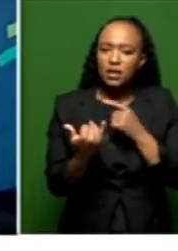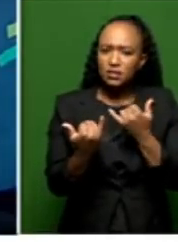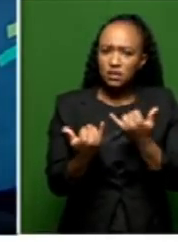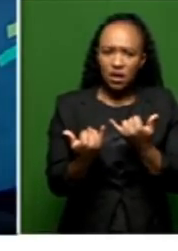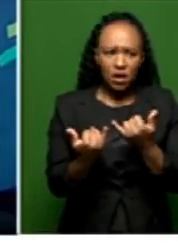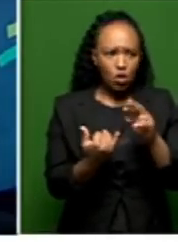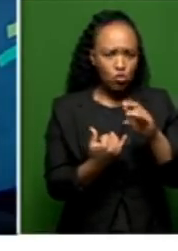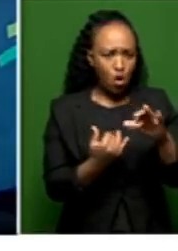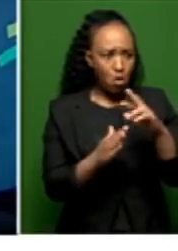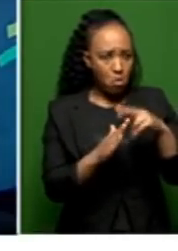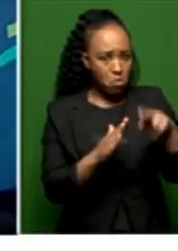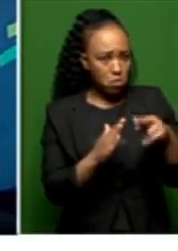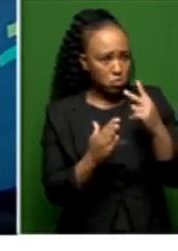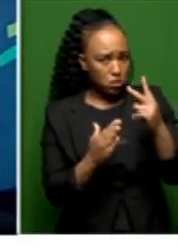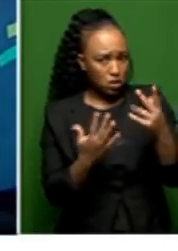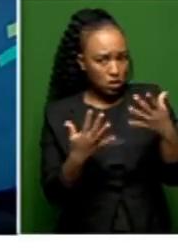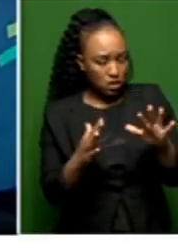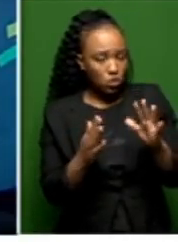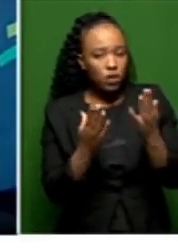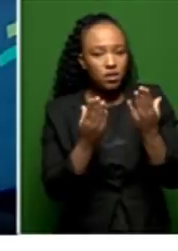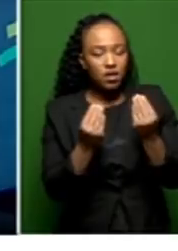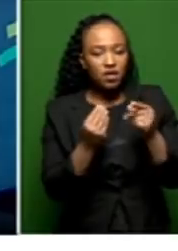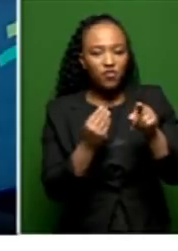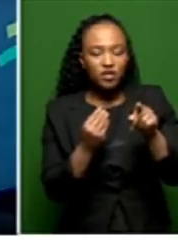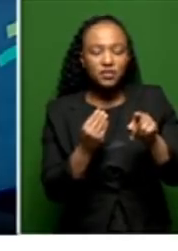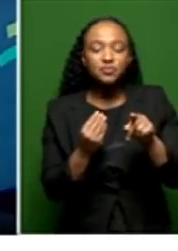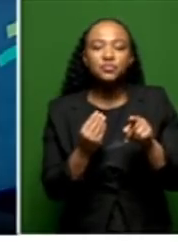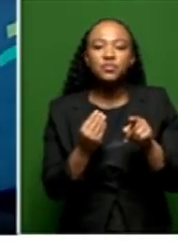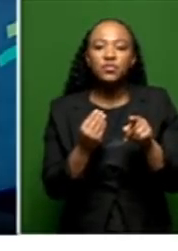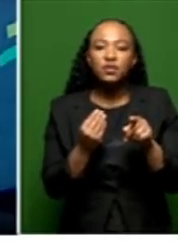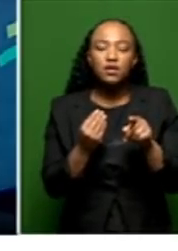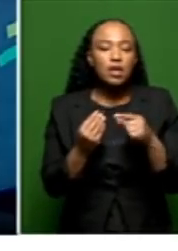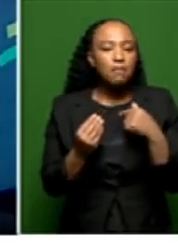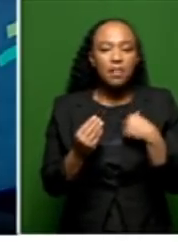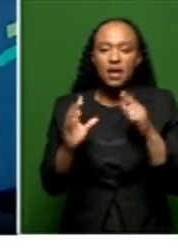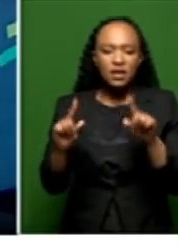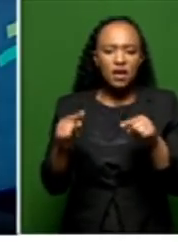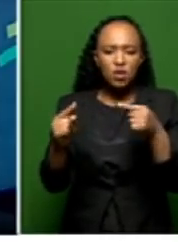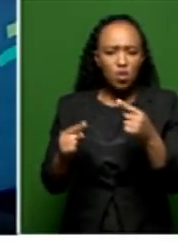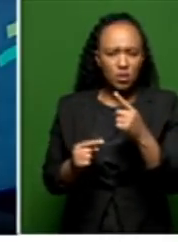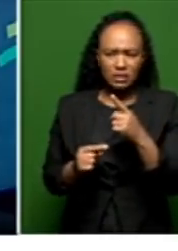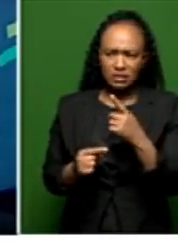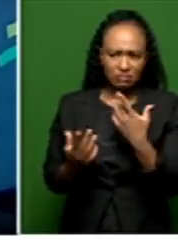I know we're going to talk numbers, right? The latest numbers, but I can't resist this,